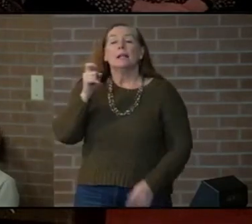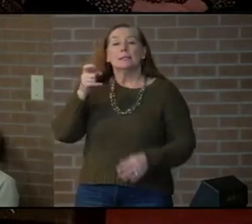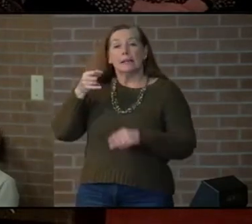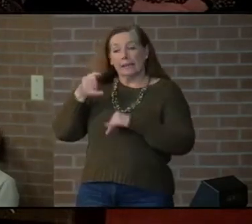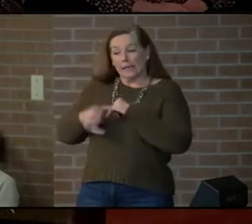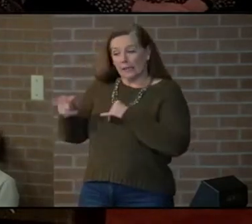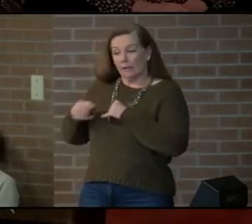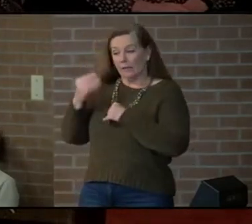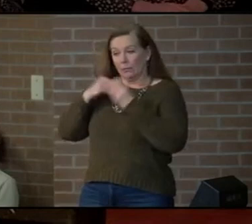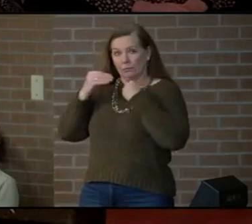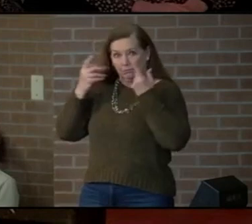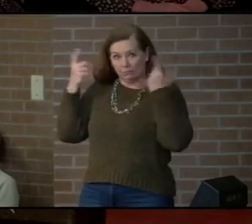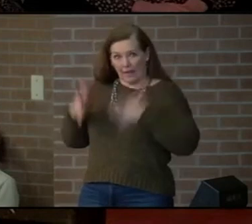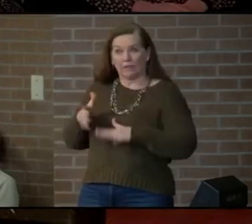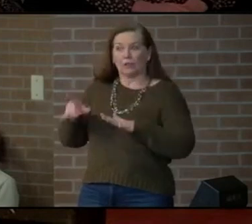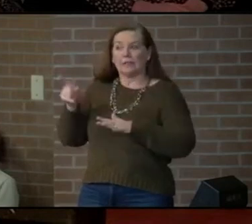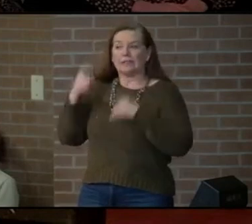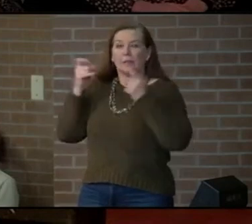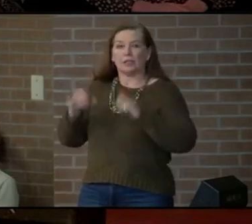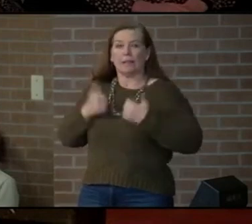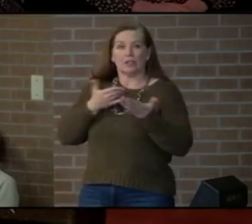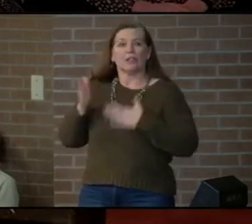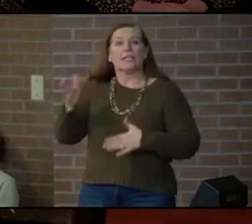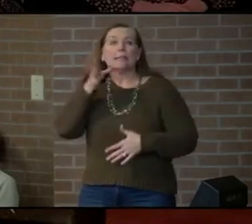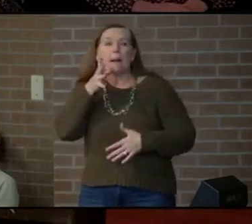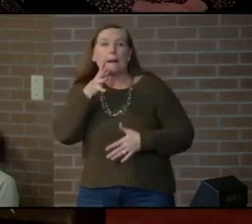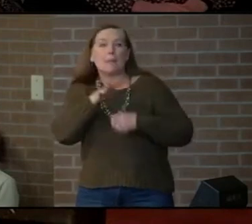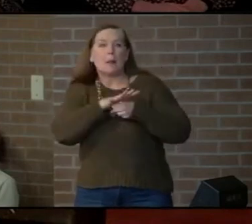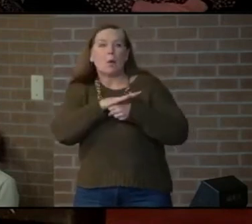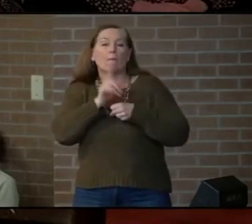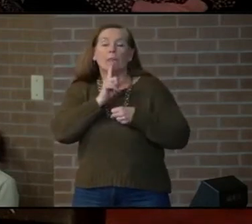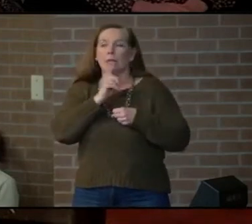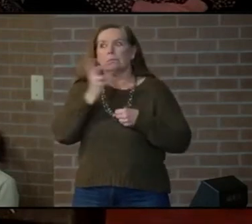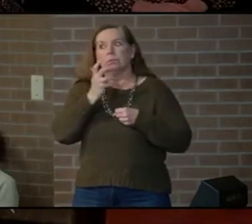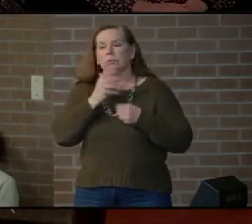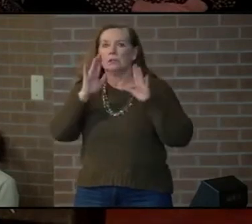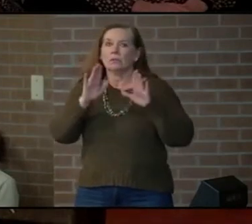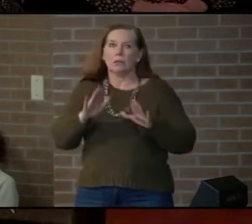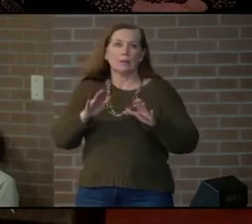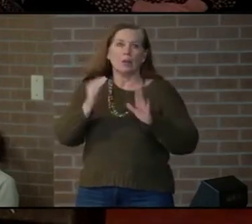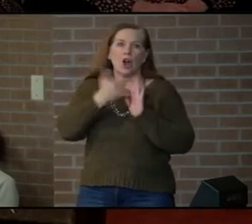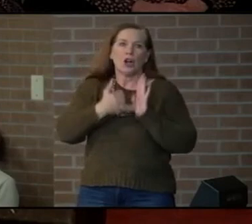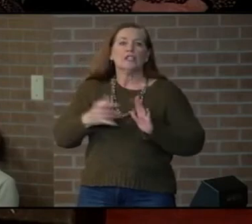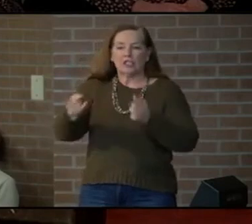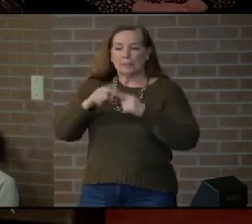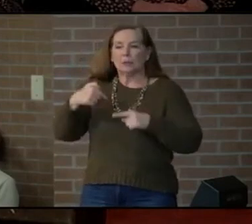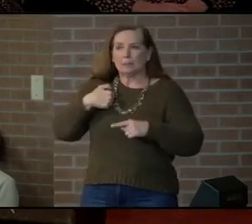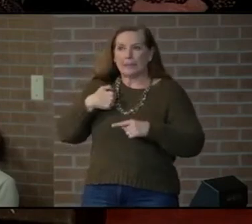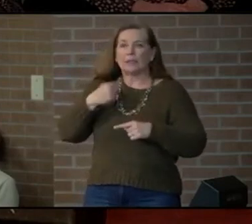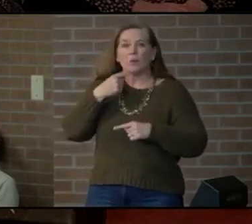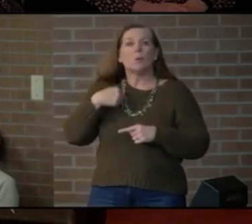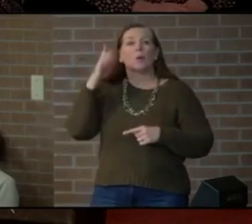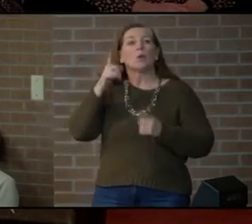his celebration of life service, his mom, who is a local and very incredible and gifted artist, came to me and told me that she was going